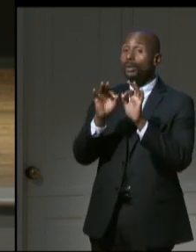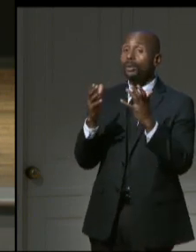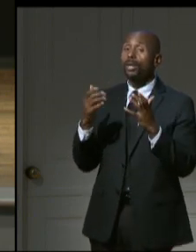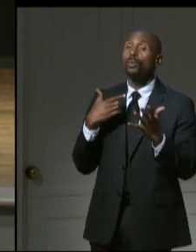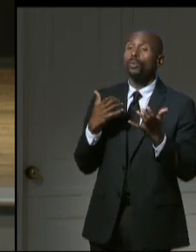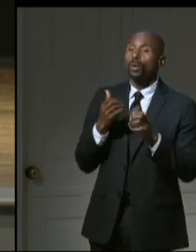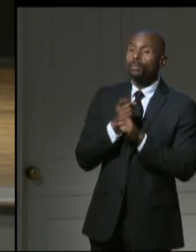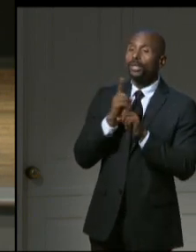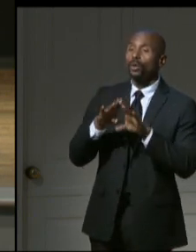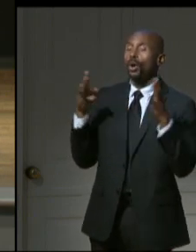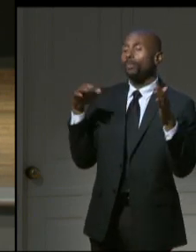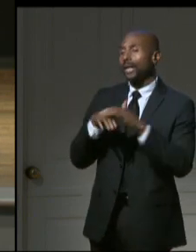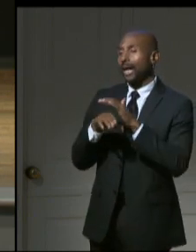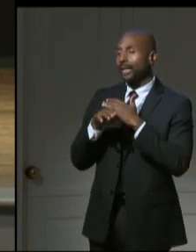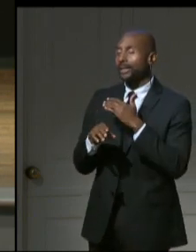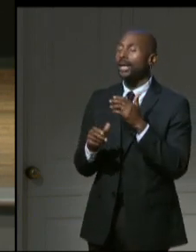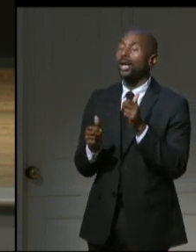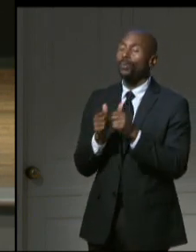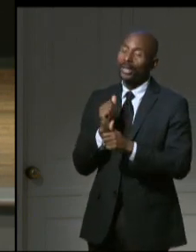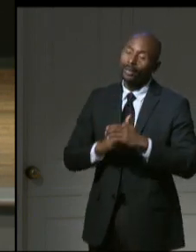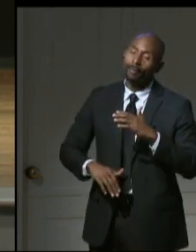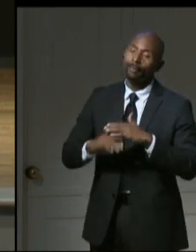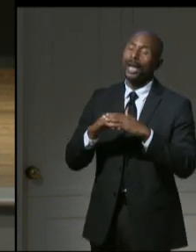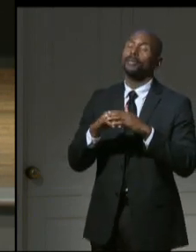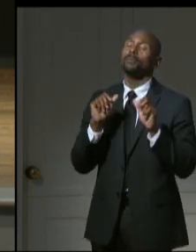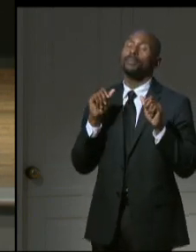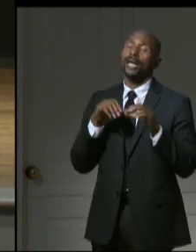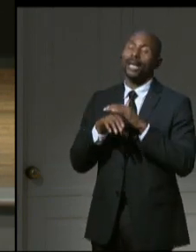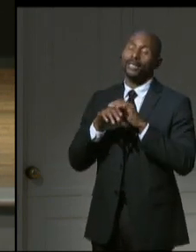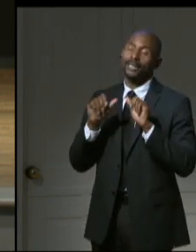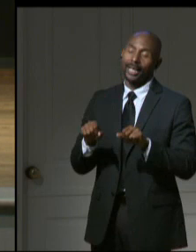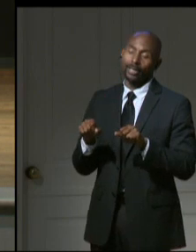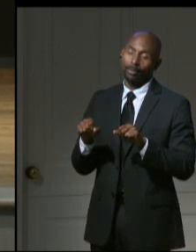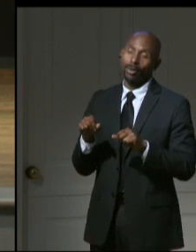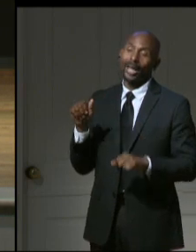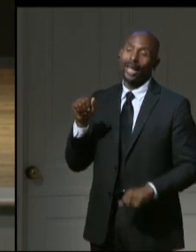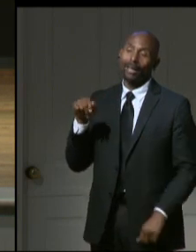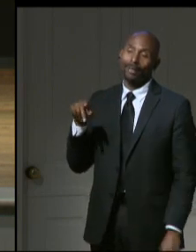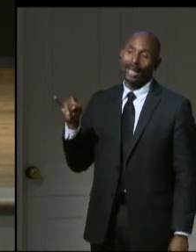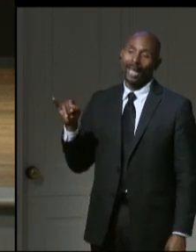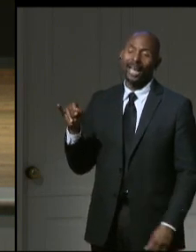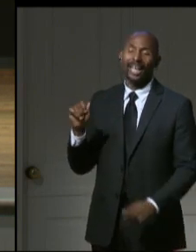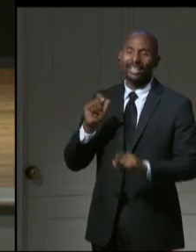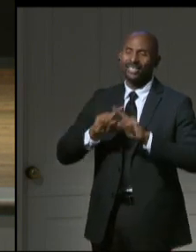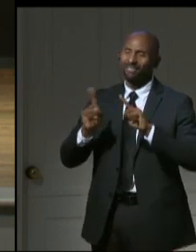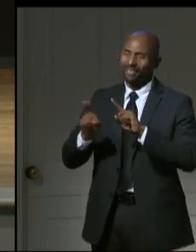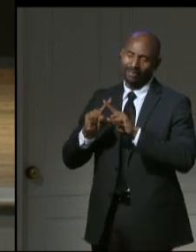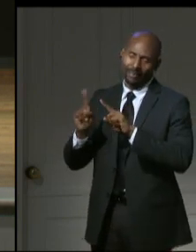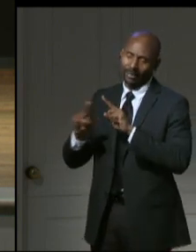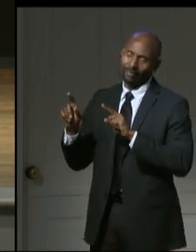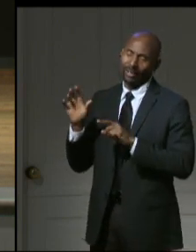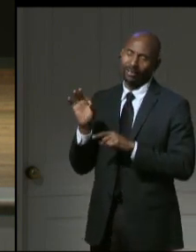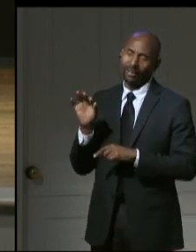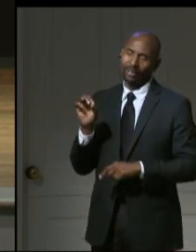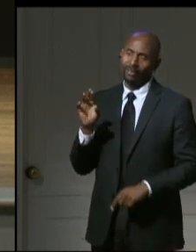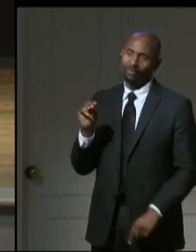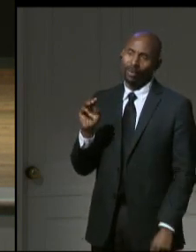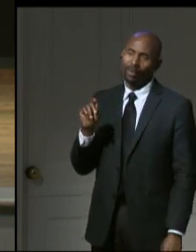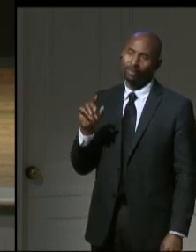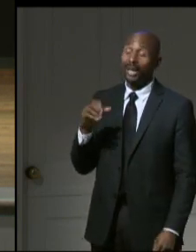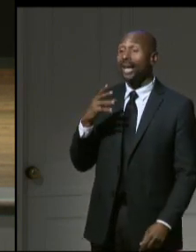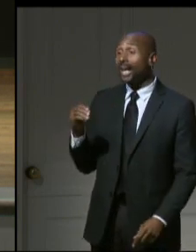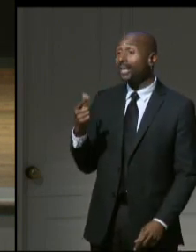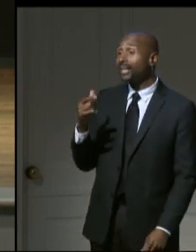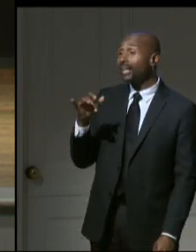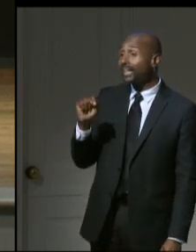the open access with the most accessible API and all different formats, and a GitHub that there was easily,